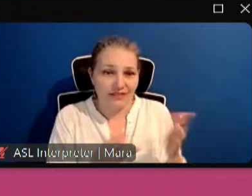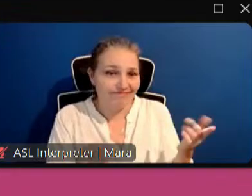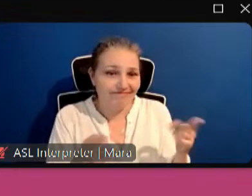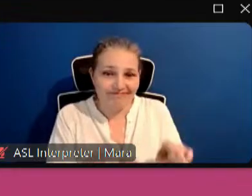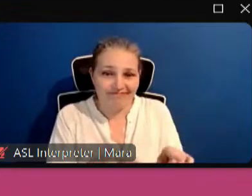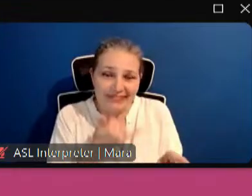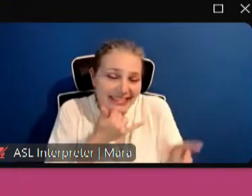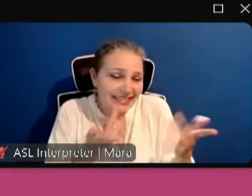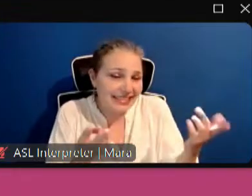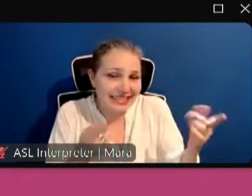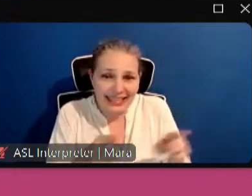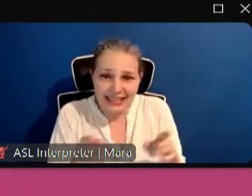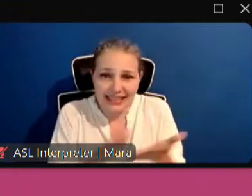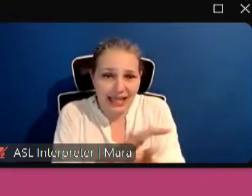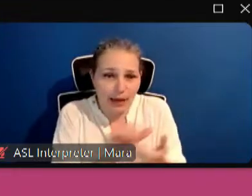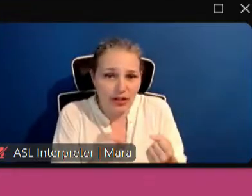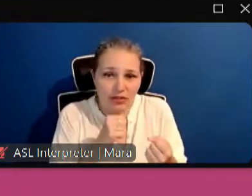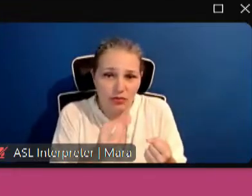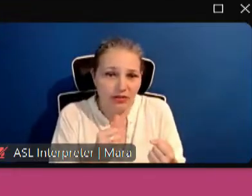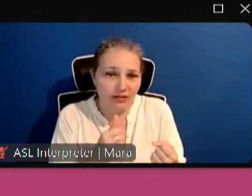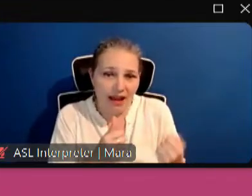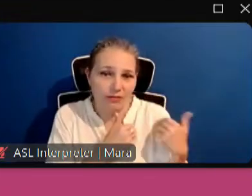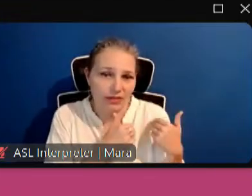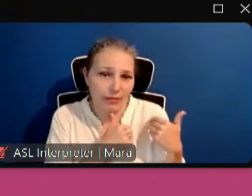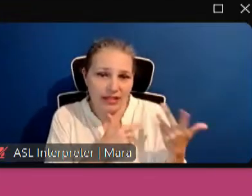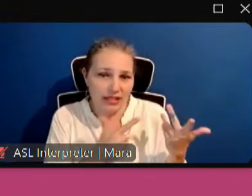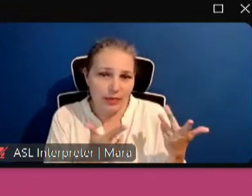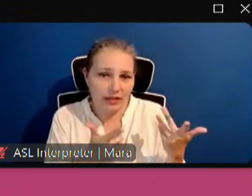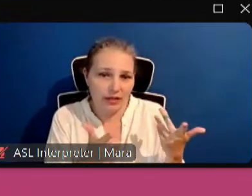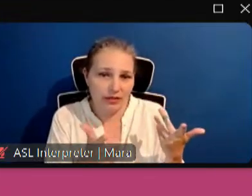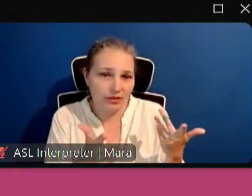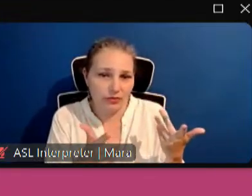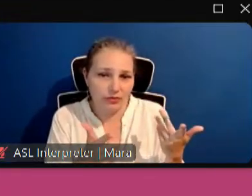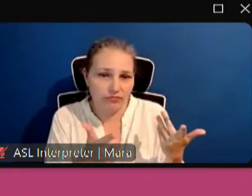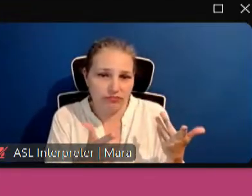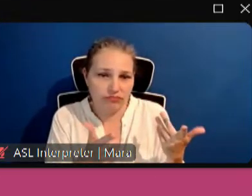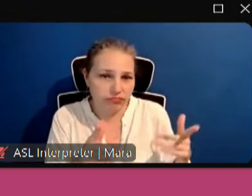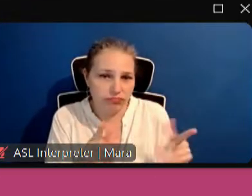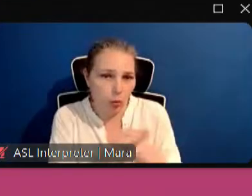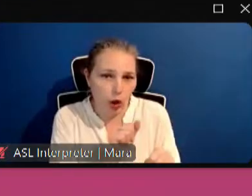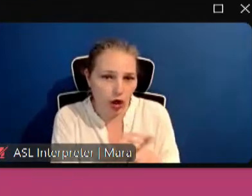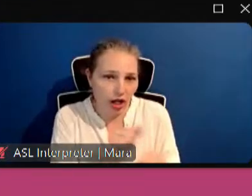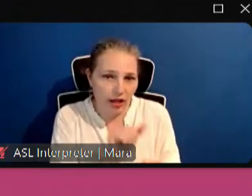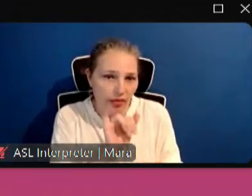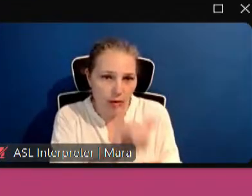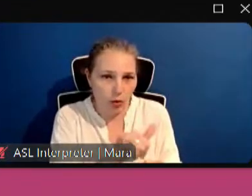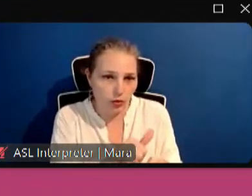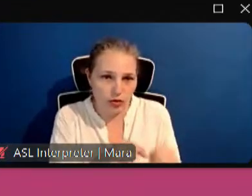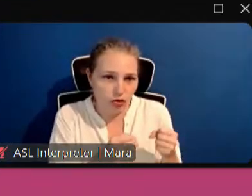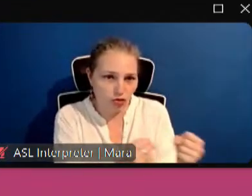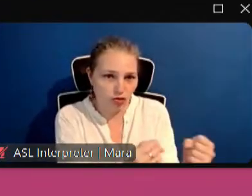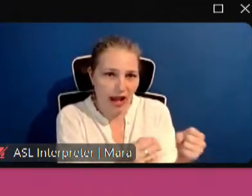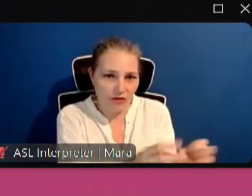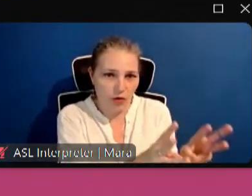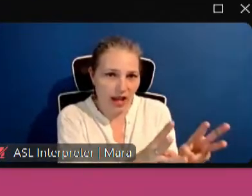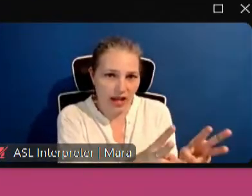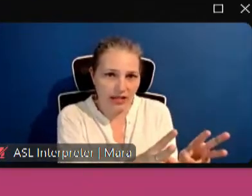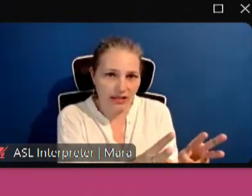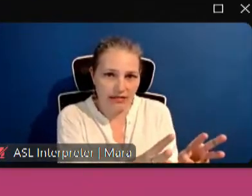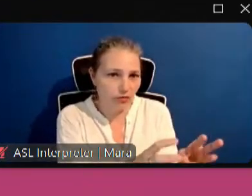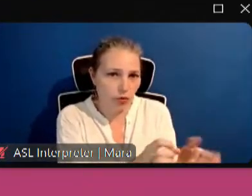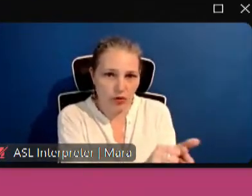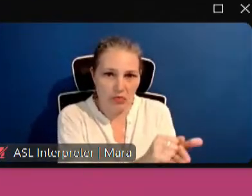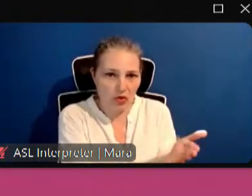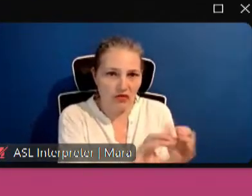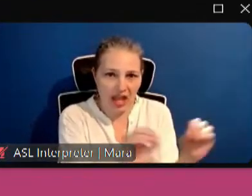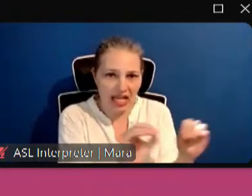And again, we are not allowed to remove those driveways as part of our work under this FEMA program.